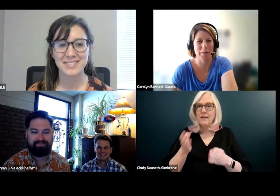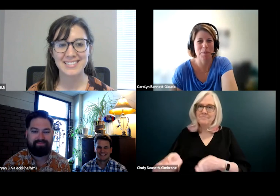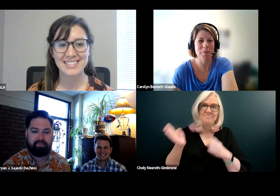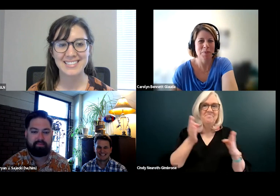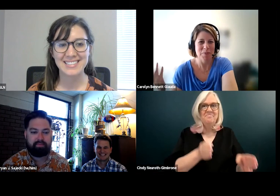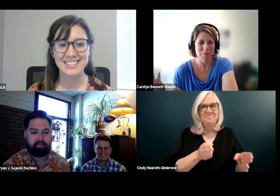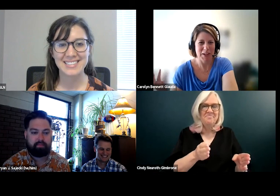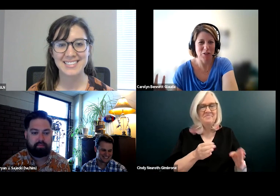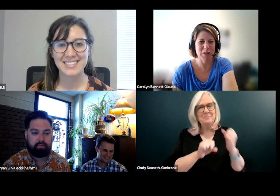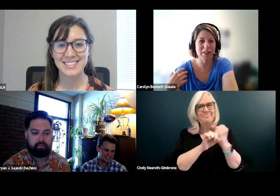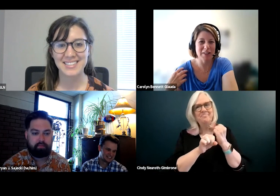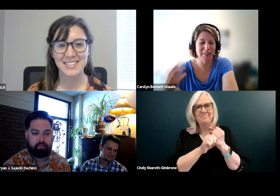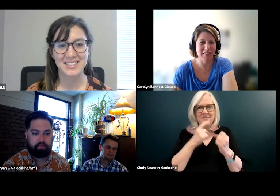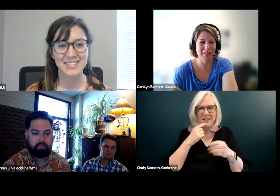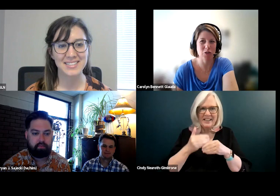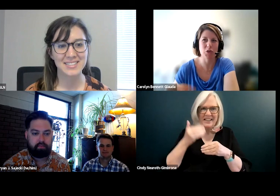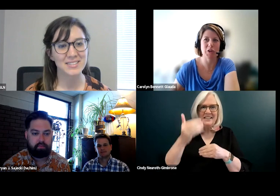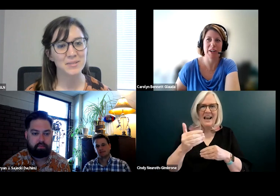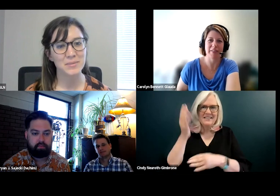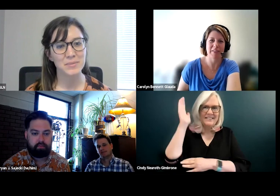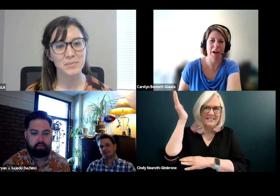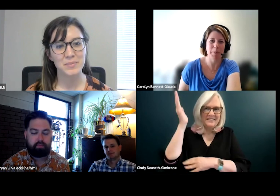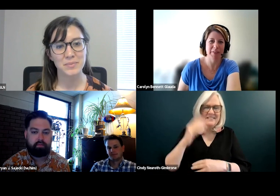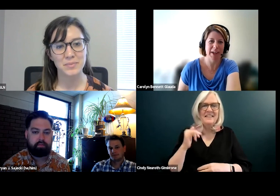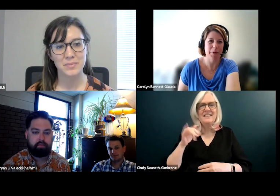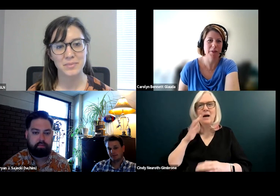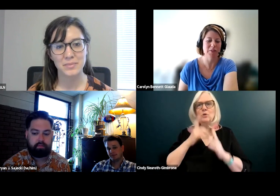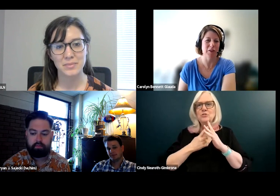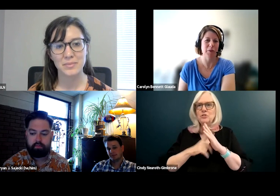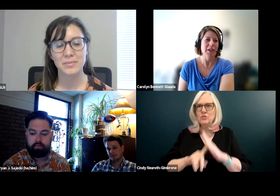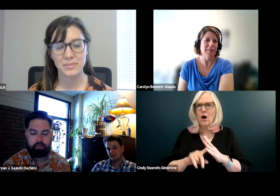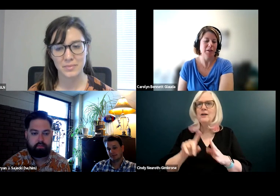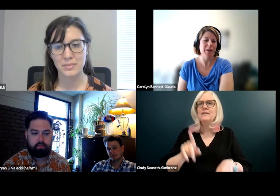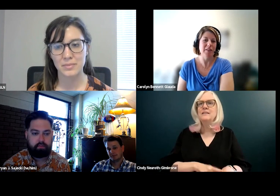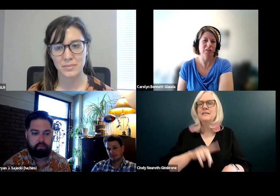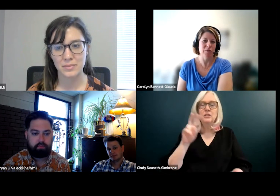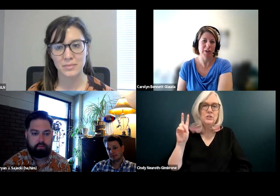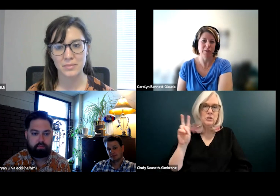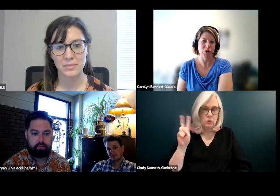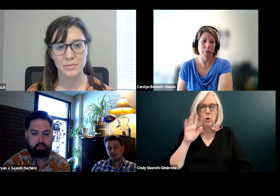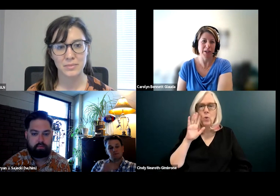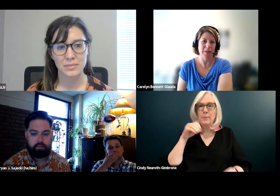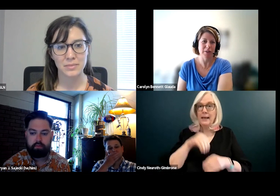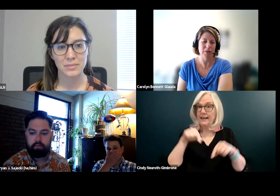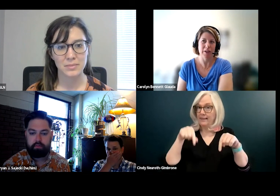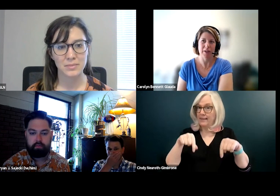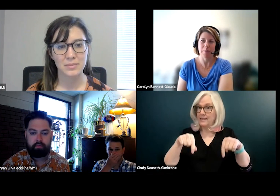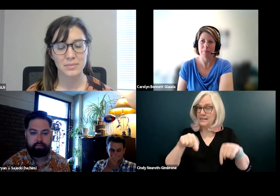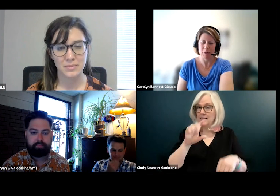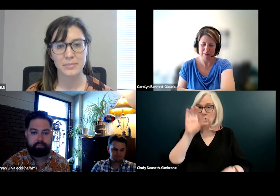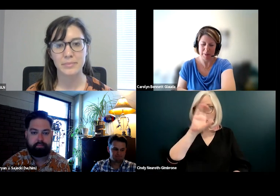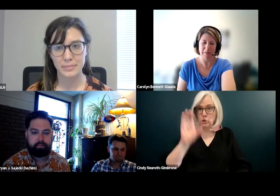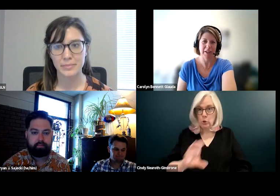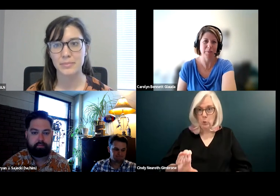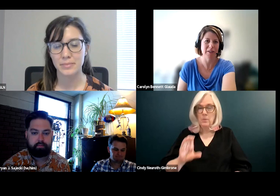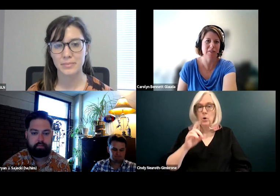great. As you said, the next session will start at the top of the hour. So it's going to be in this very room right here.